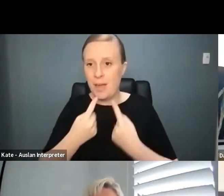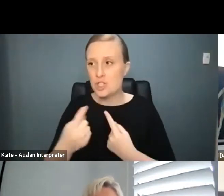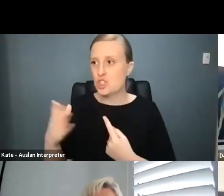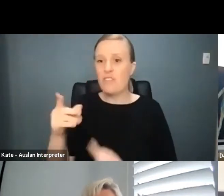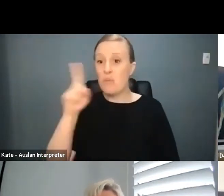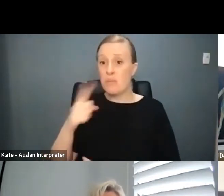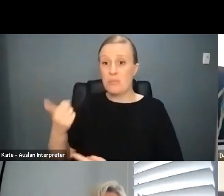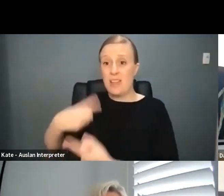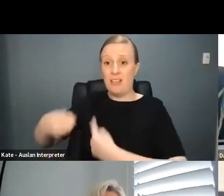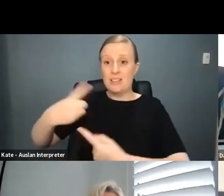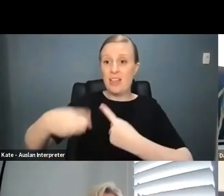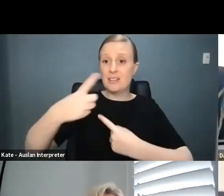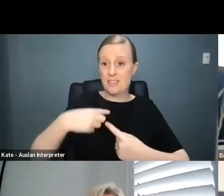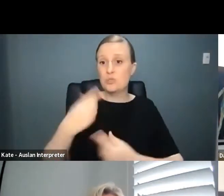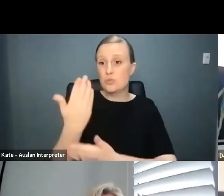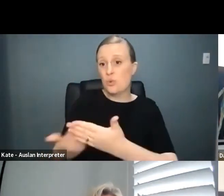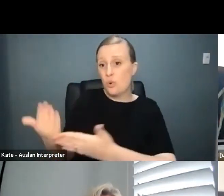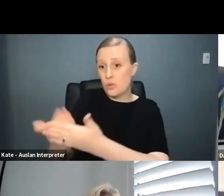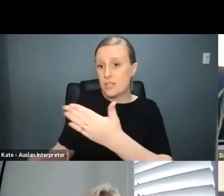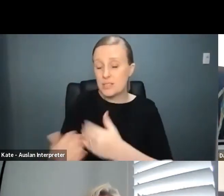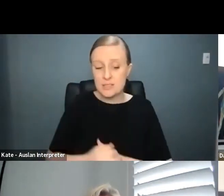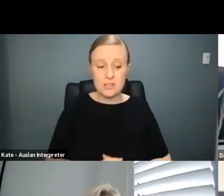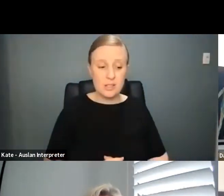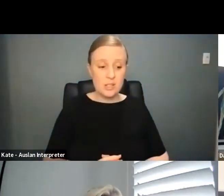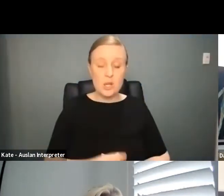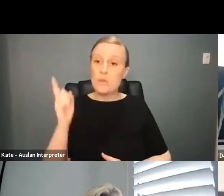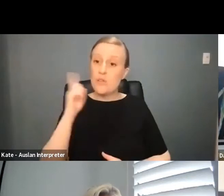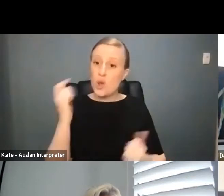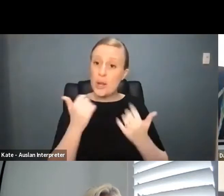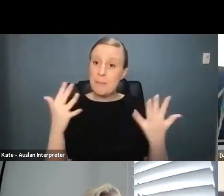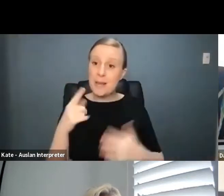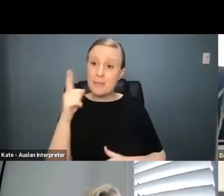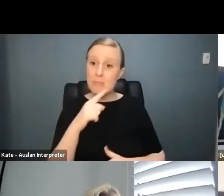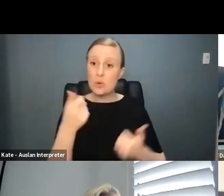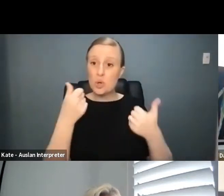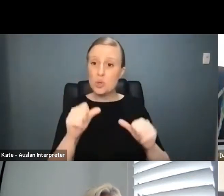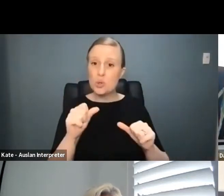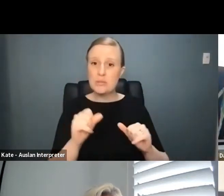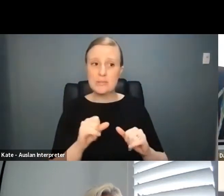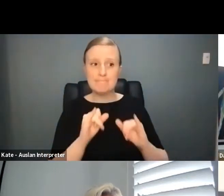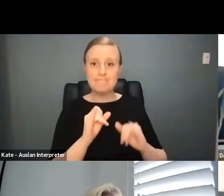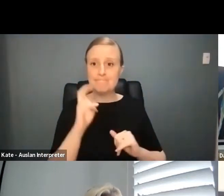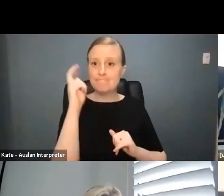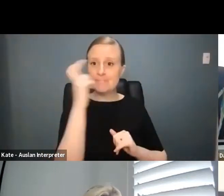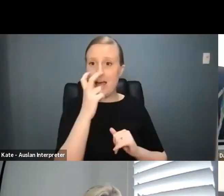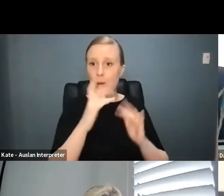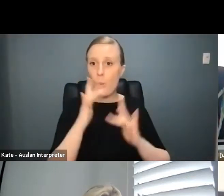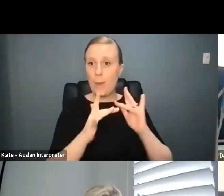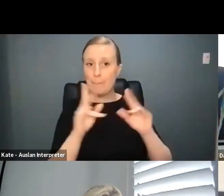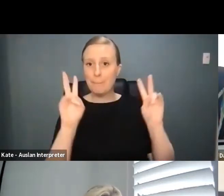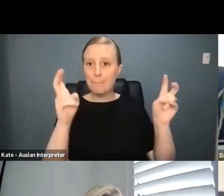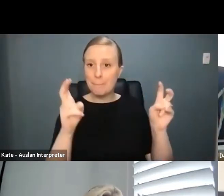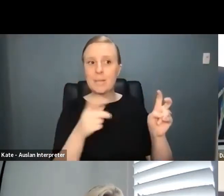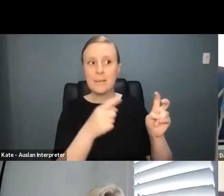of people importing through the dark web, and a lot of some really, really strange stuff floating around,